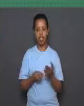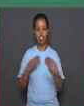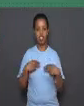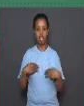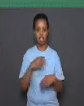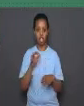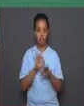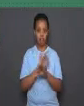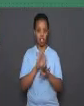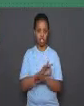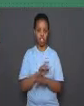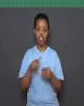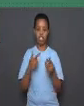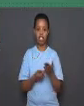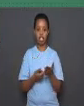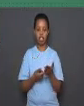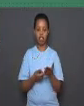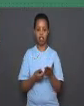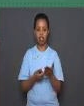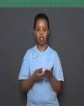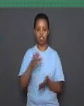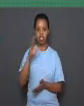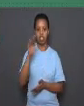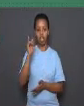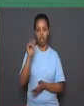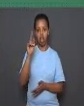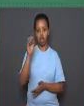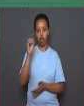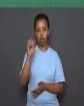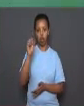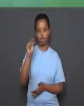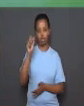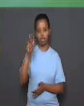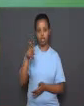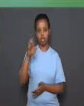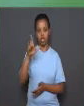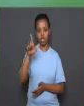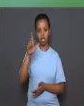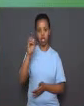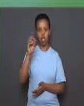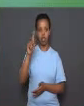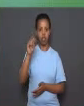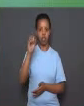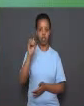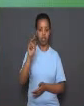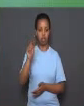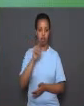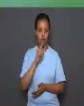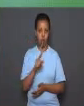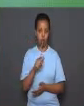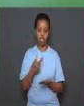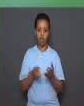structure and function of the cytoskeleton. We are also going to